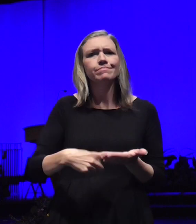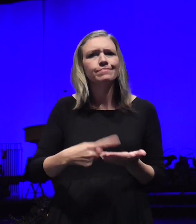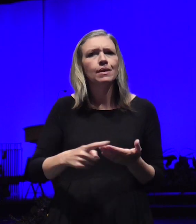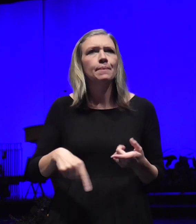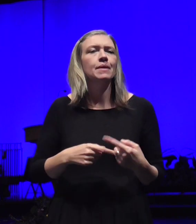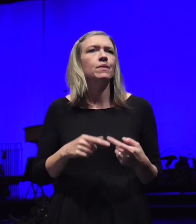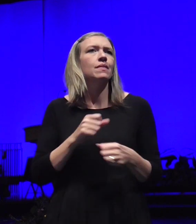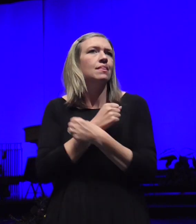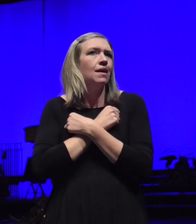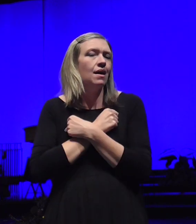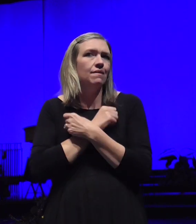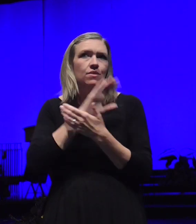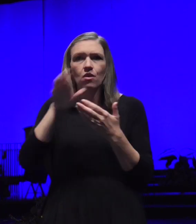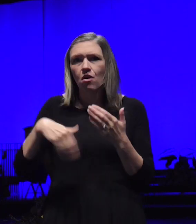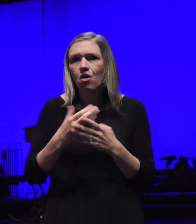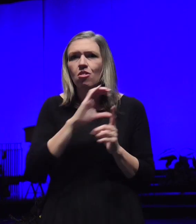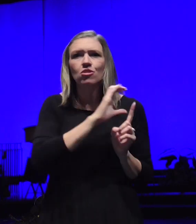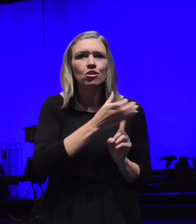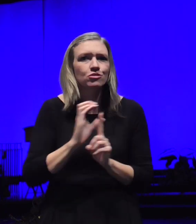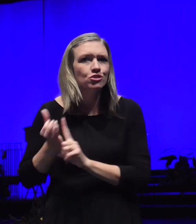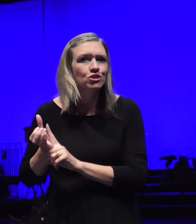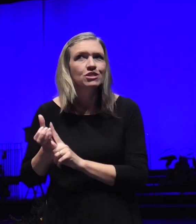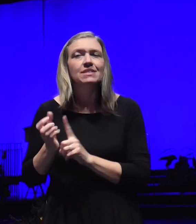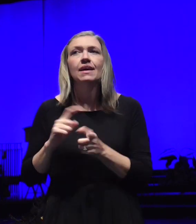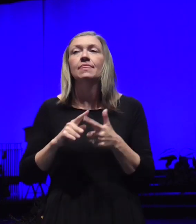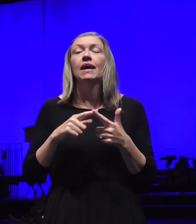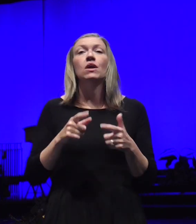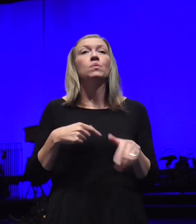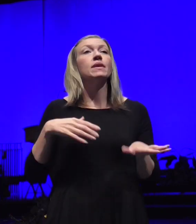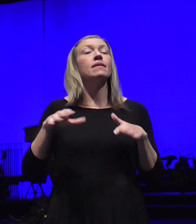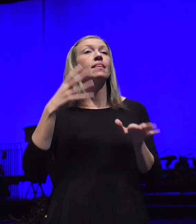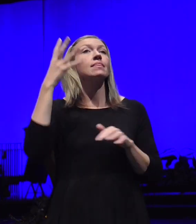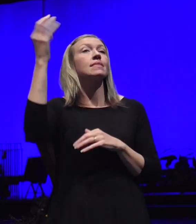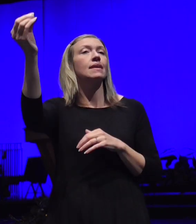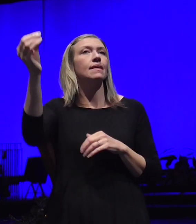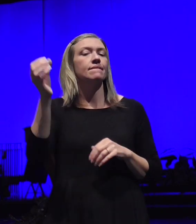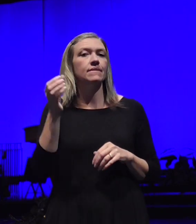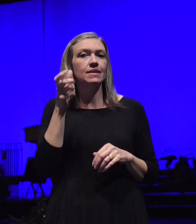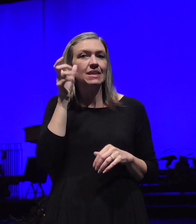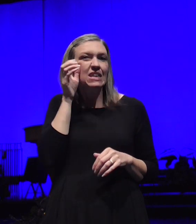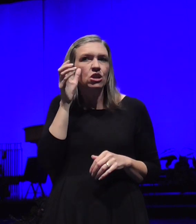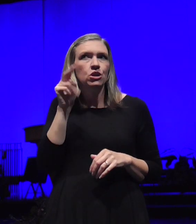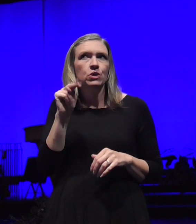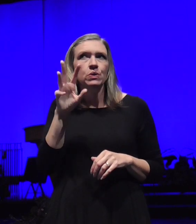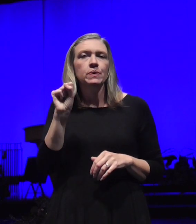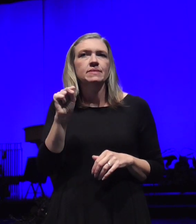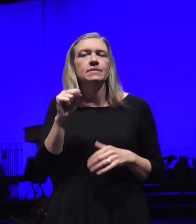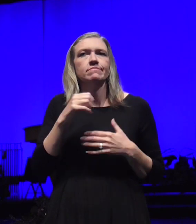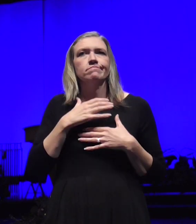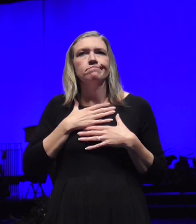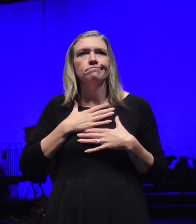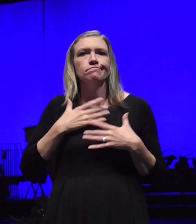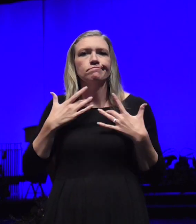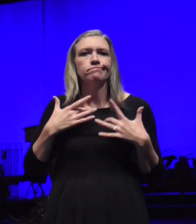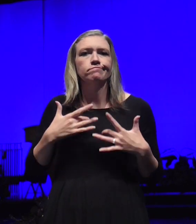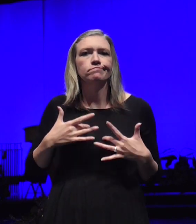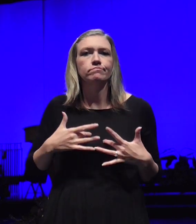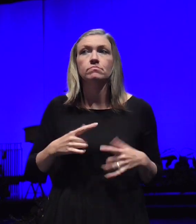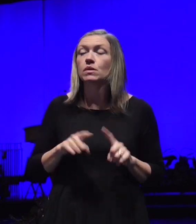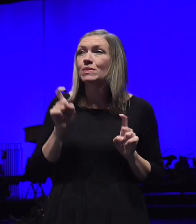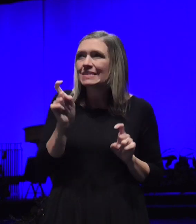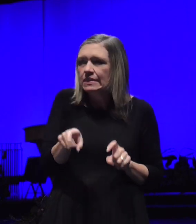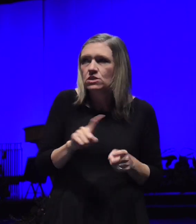all cultures, and then, you know, we walk out and we hear the news and it kind of, but we need to behold